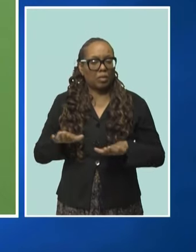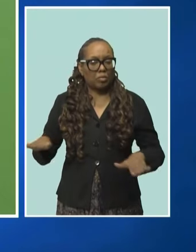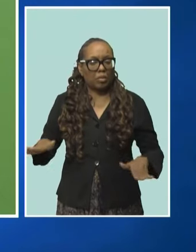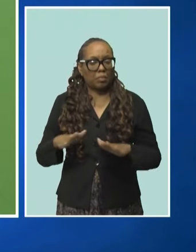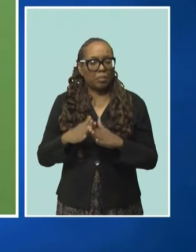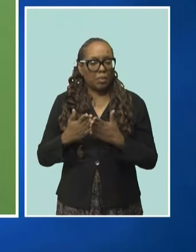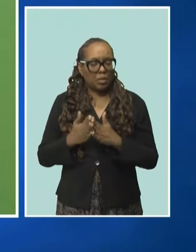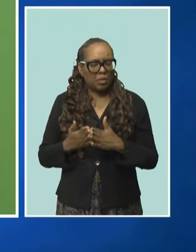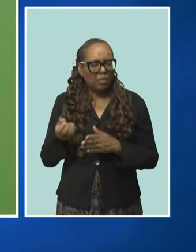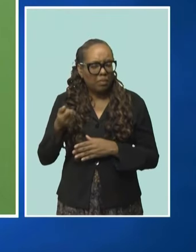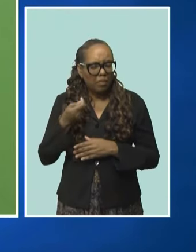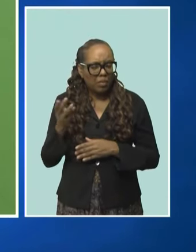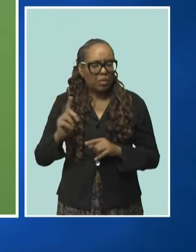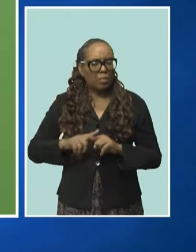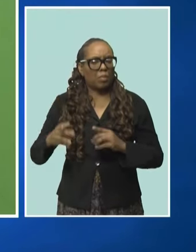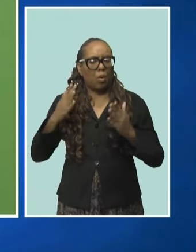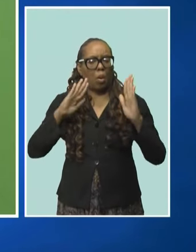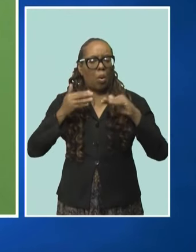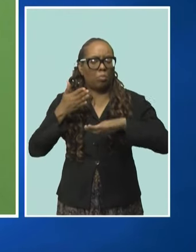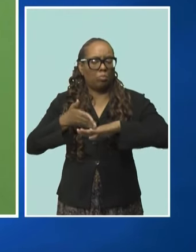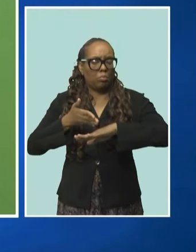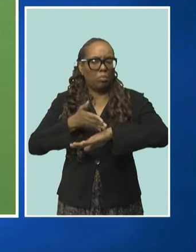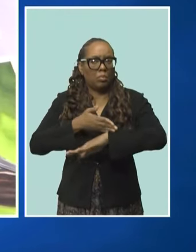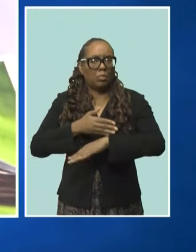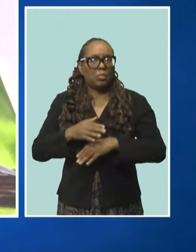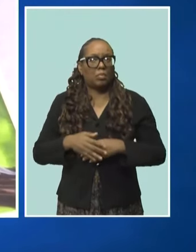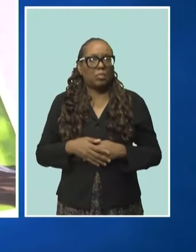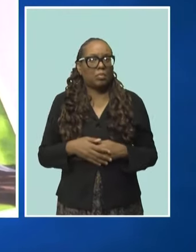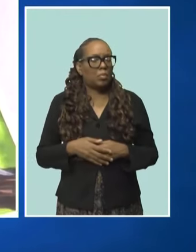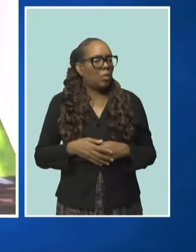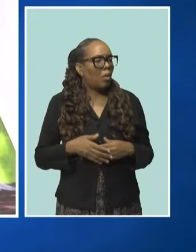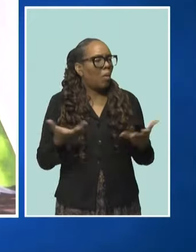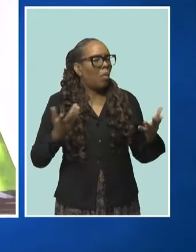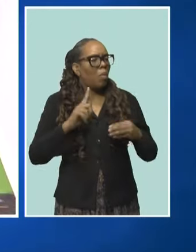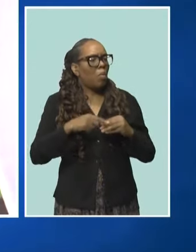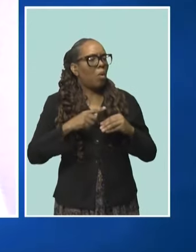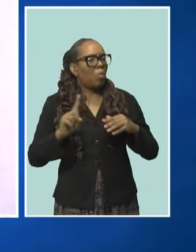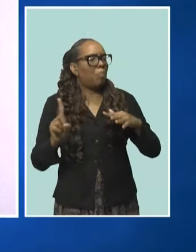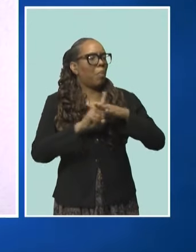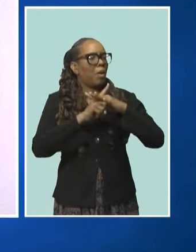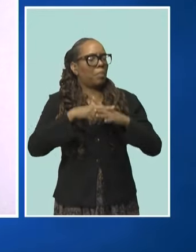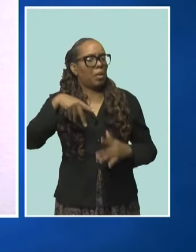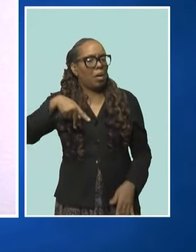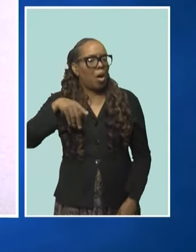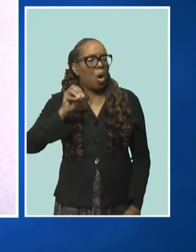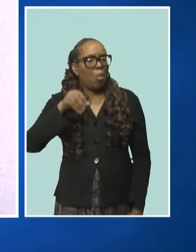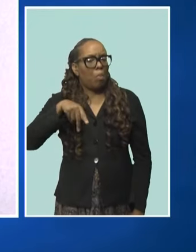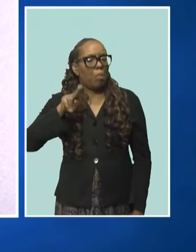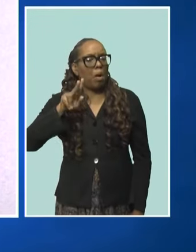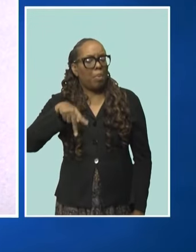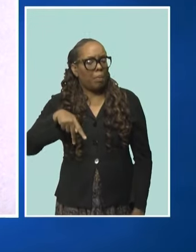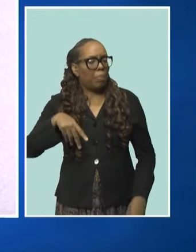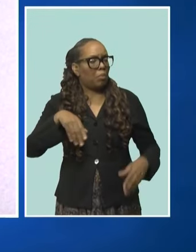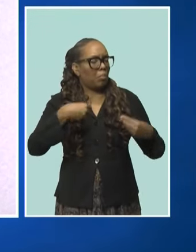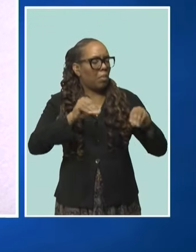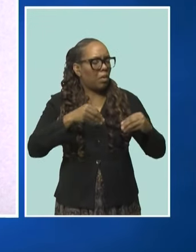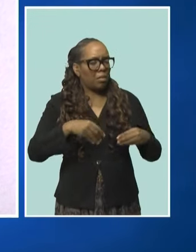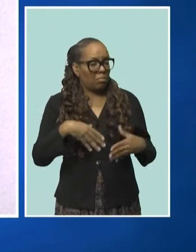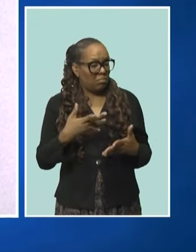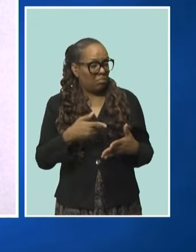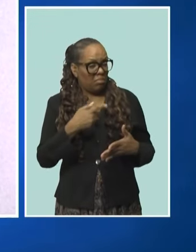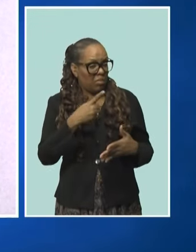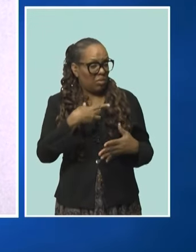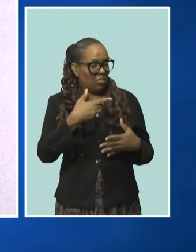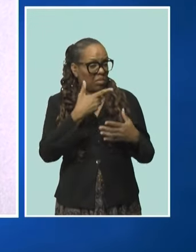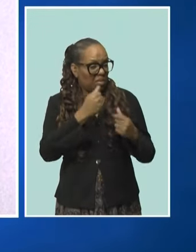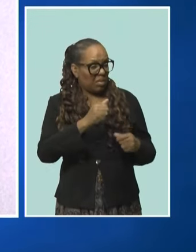far between, but I'm hoping to improve on that in the future. What about pop-up markets? Because a lot of those things happening these days, pop-ups all around you,